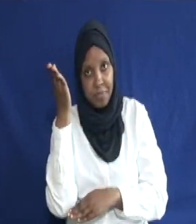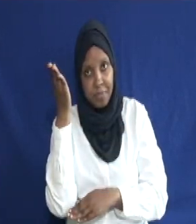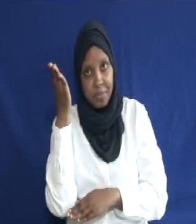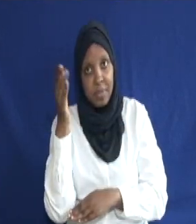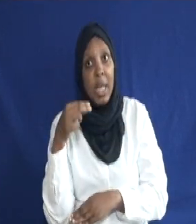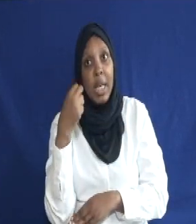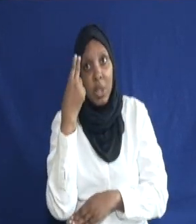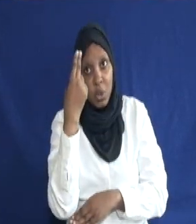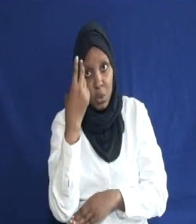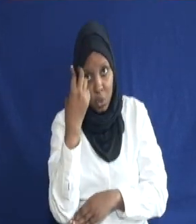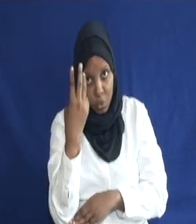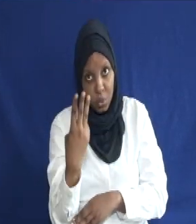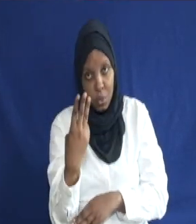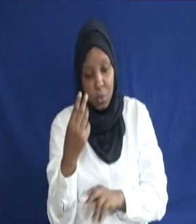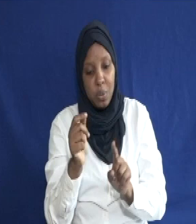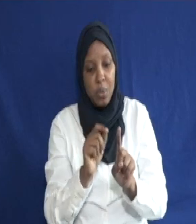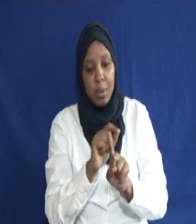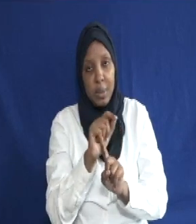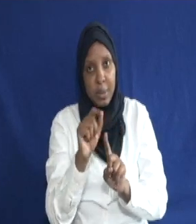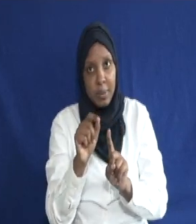2.